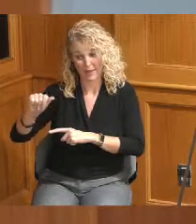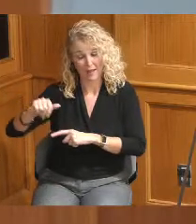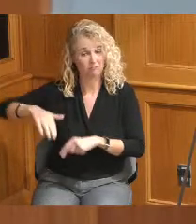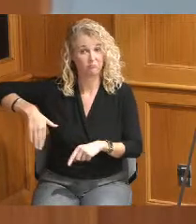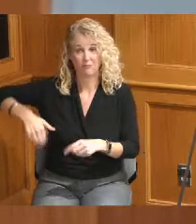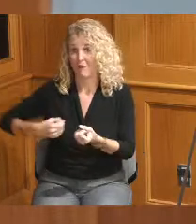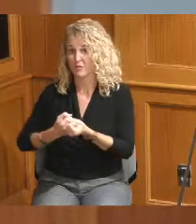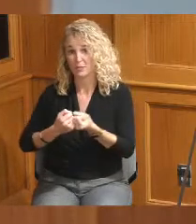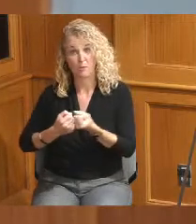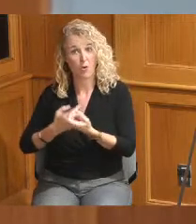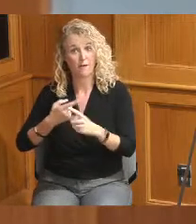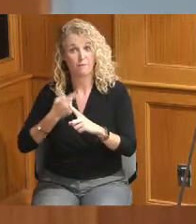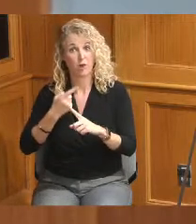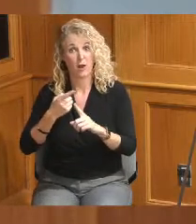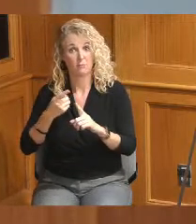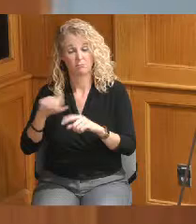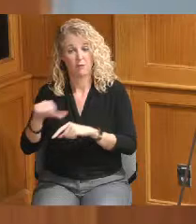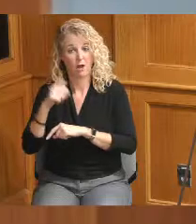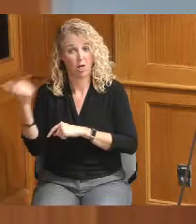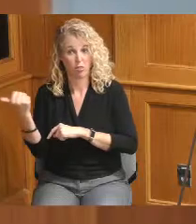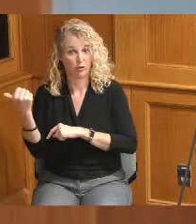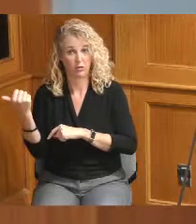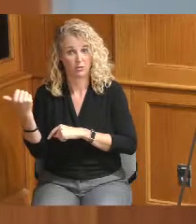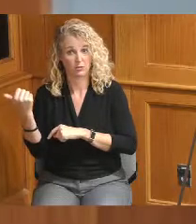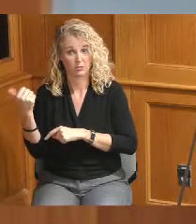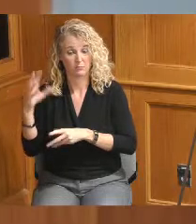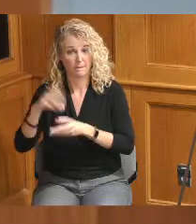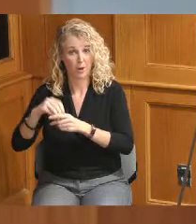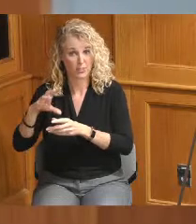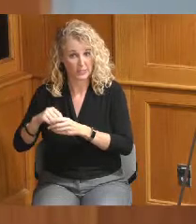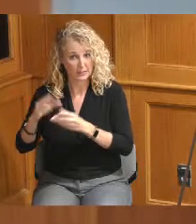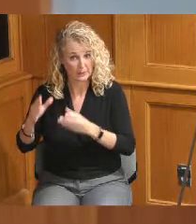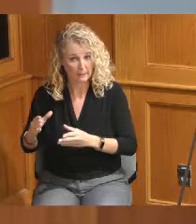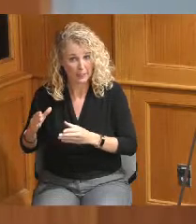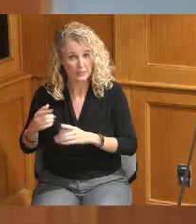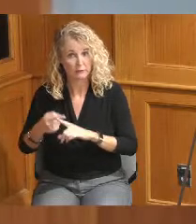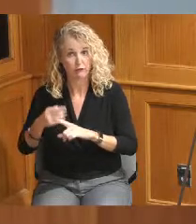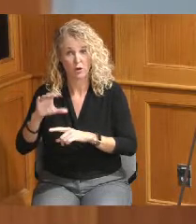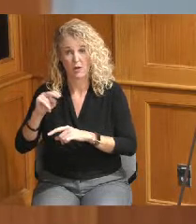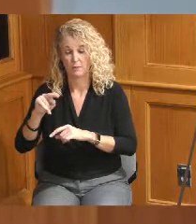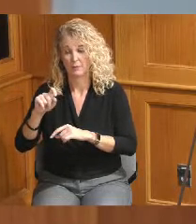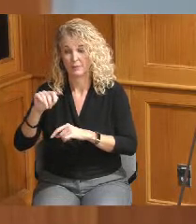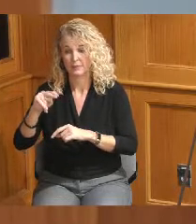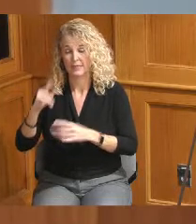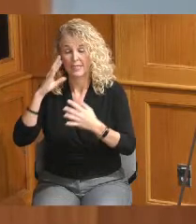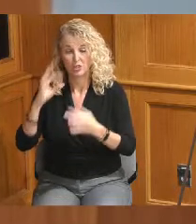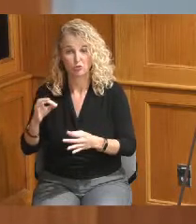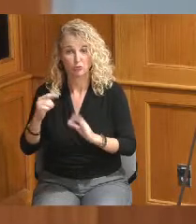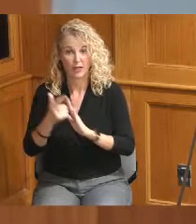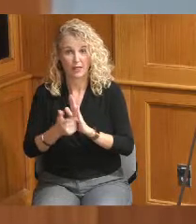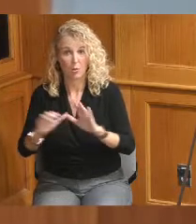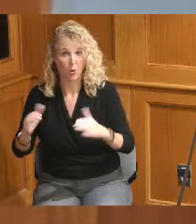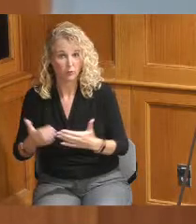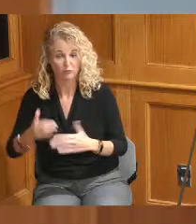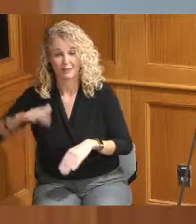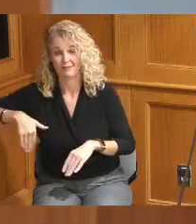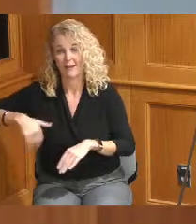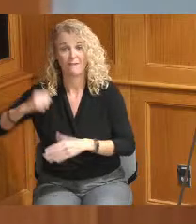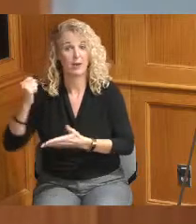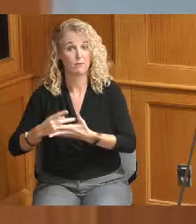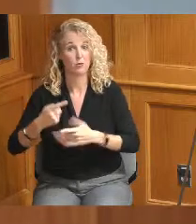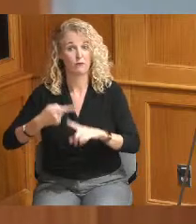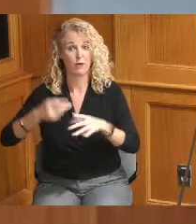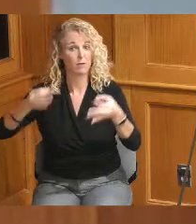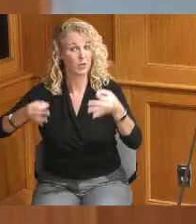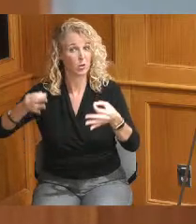not yet been endorsed by the other participants in the consent decree litigation, and it has not been approved by the